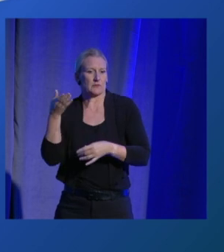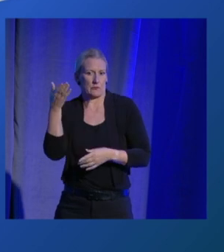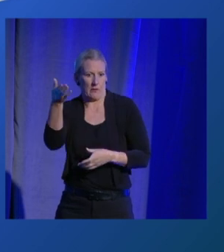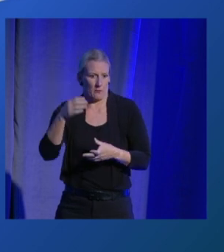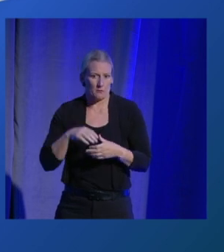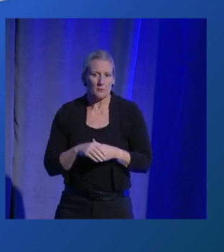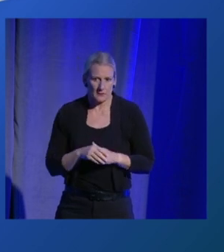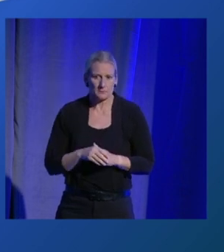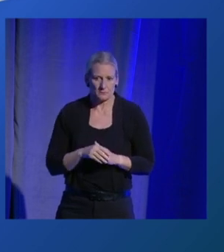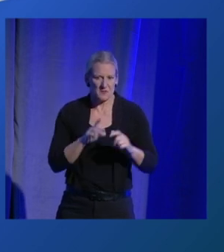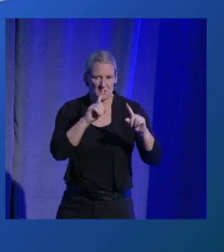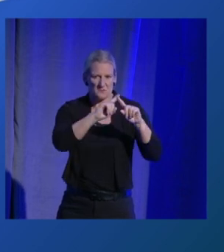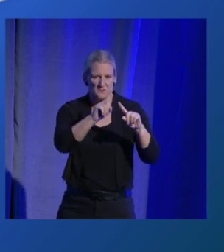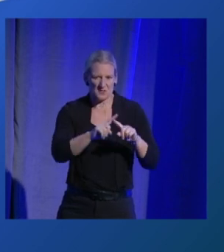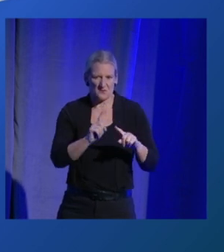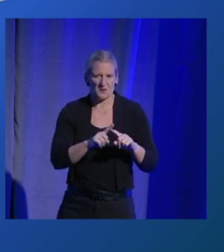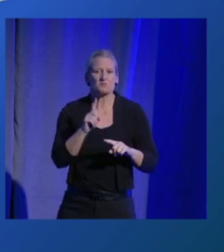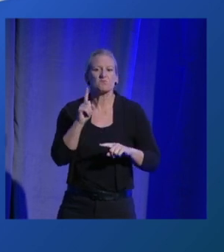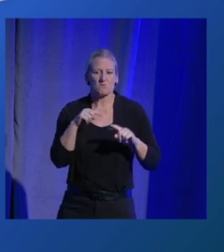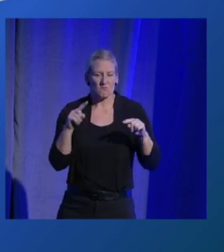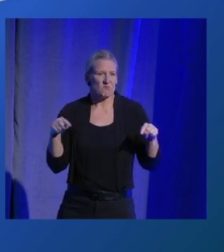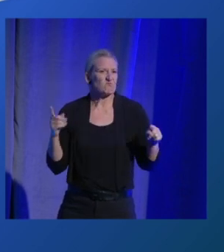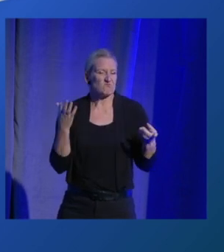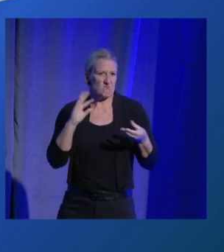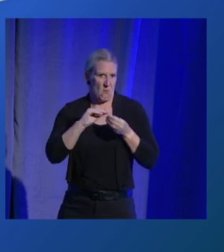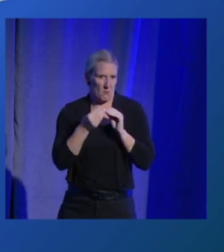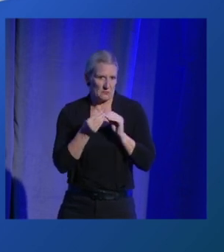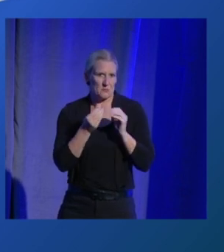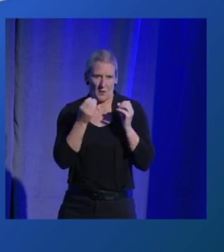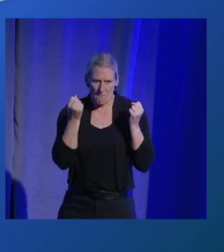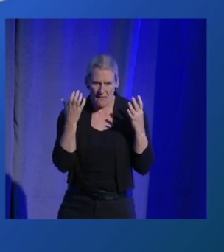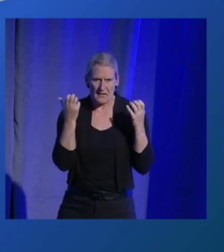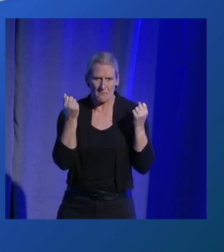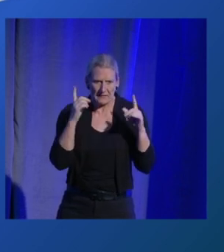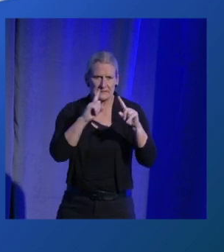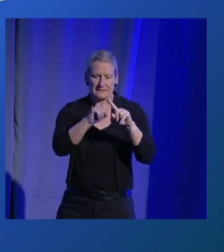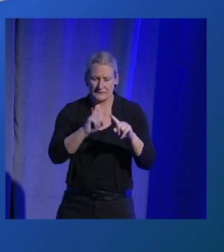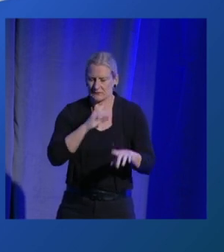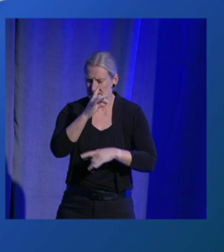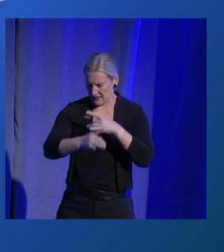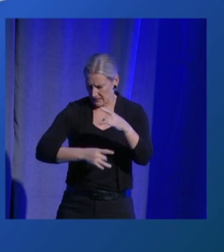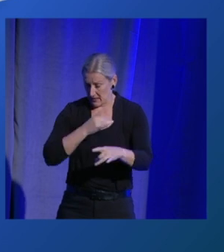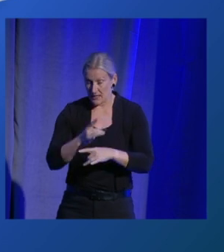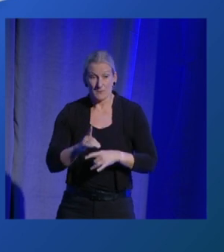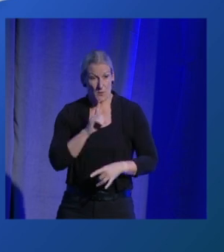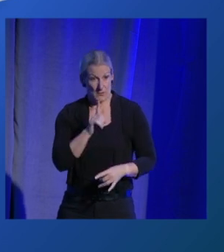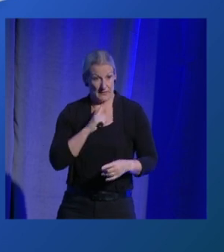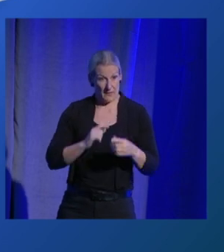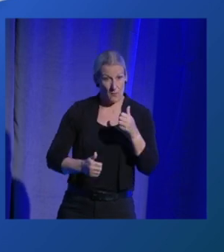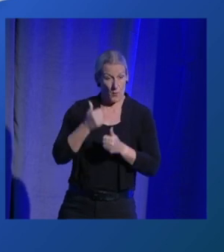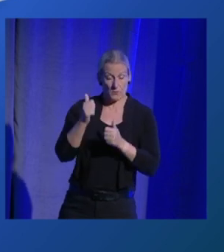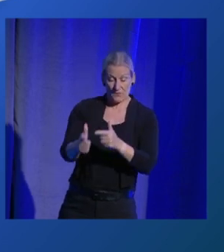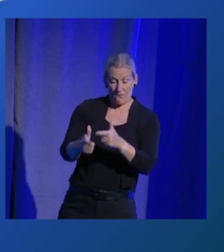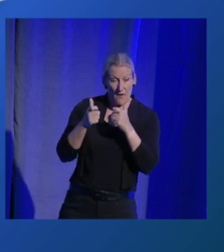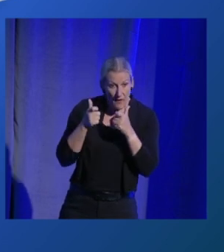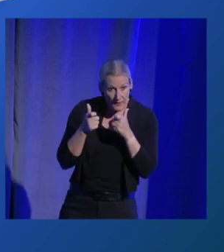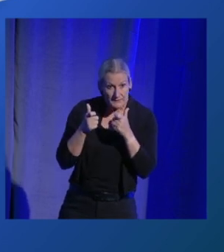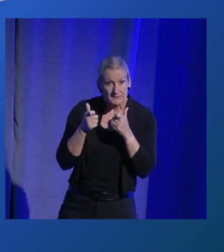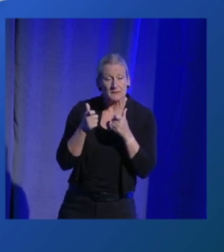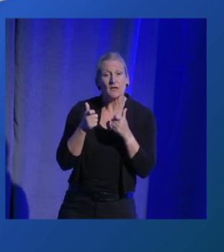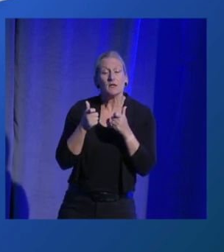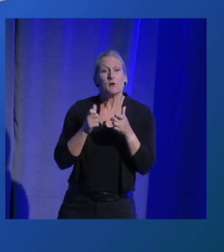those numbers but the fastest growing part of the market uh for Earth observation